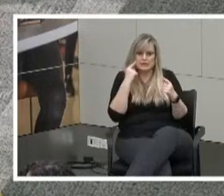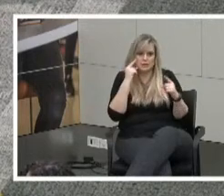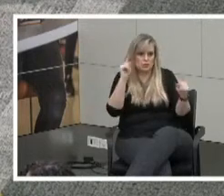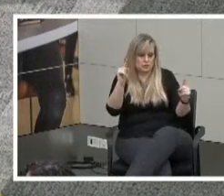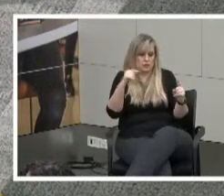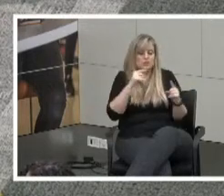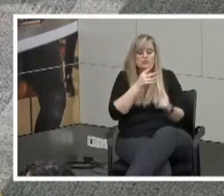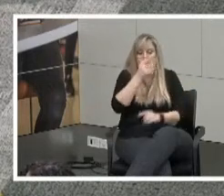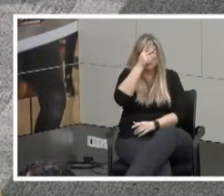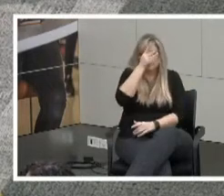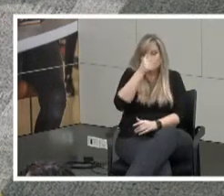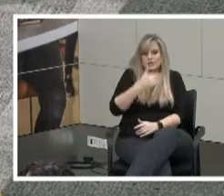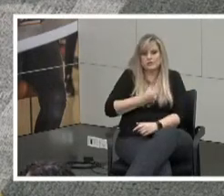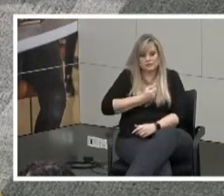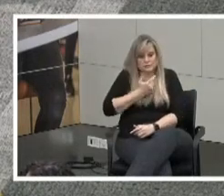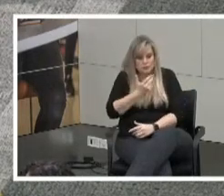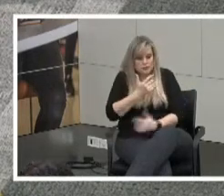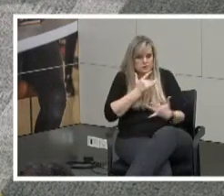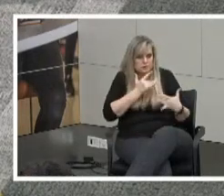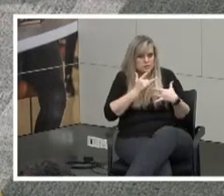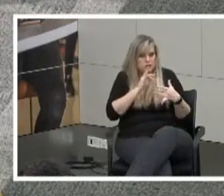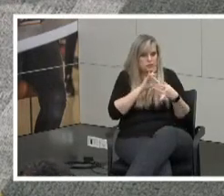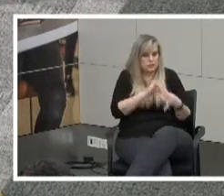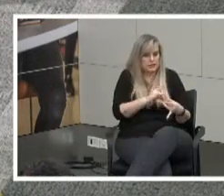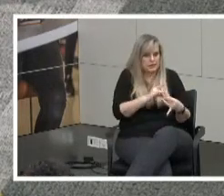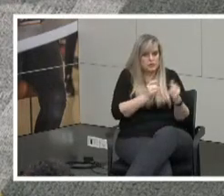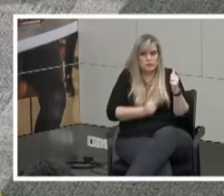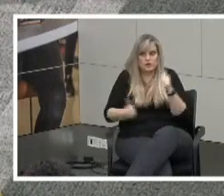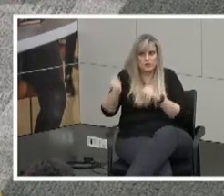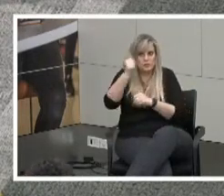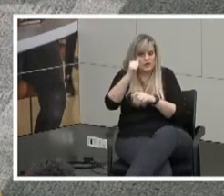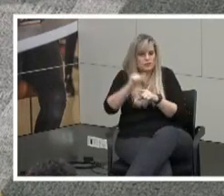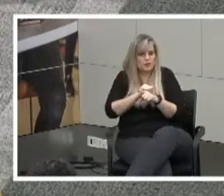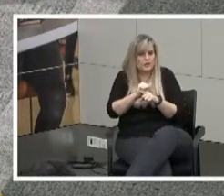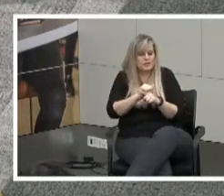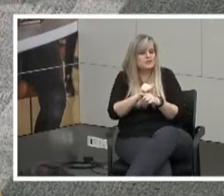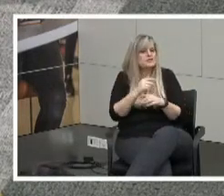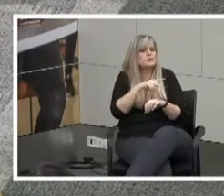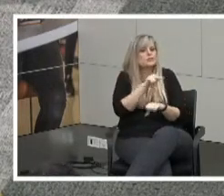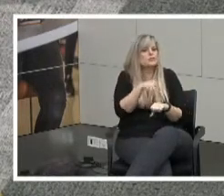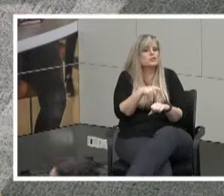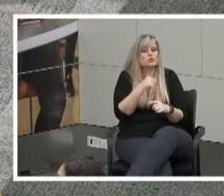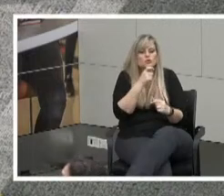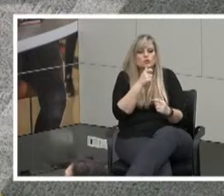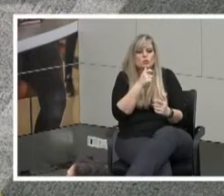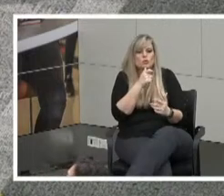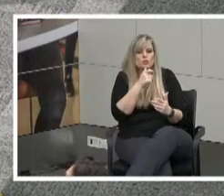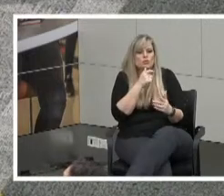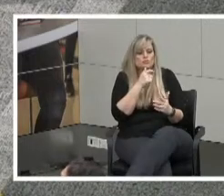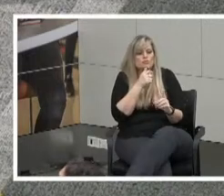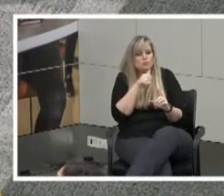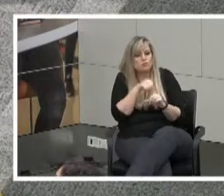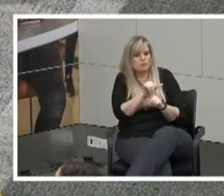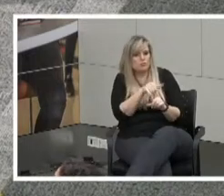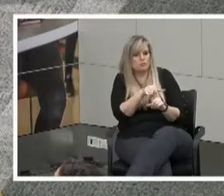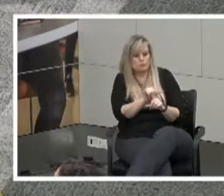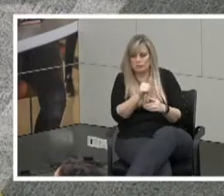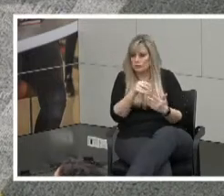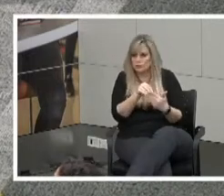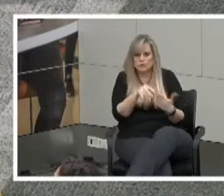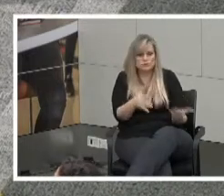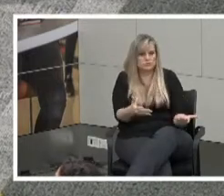when parents share concerns about the administration's practices administrators respond with harassment and retaliation against